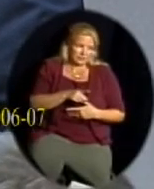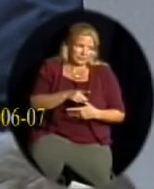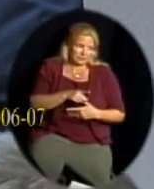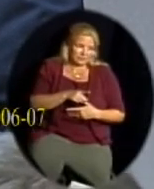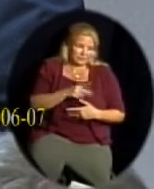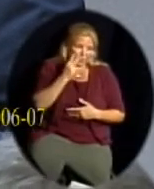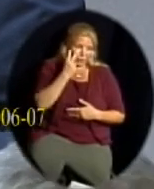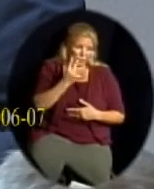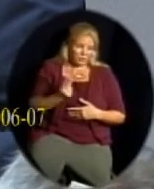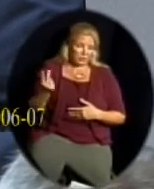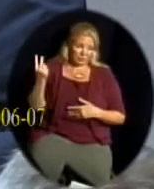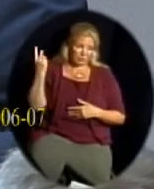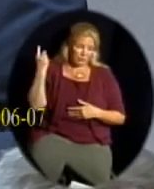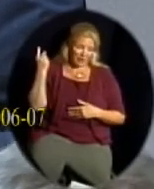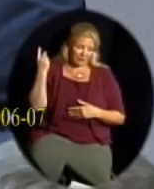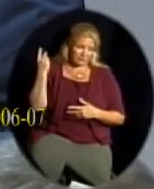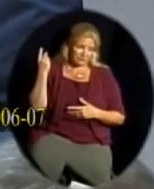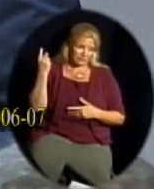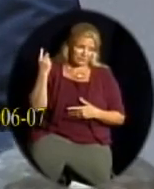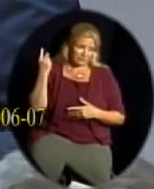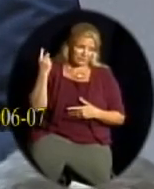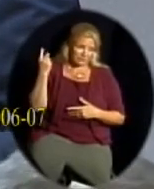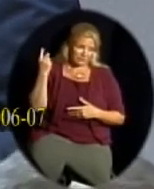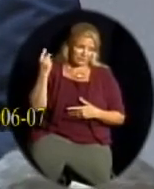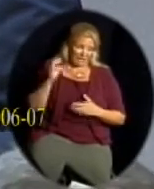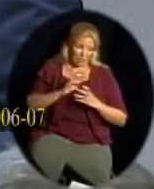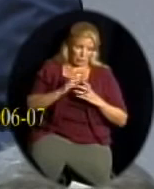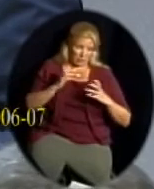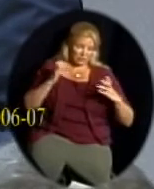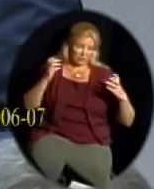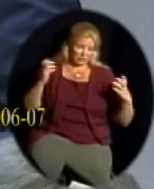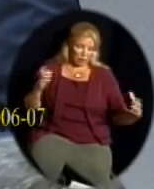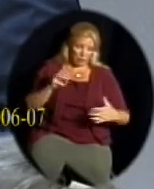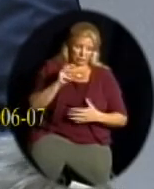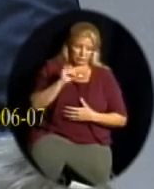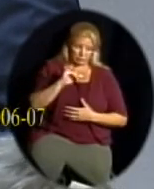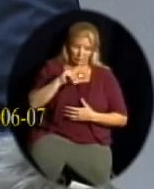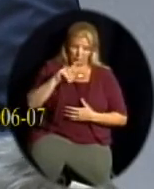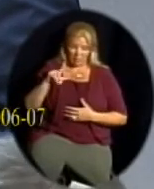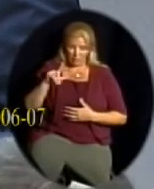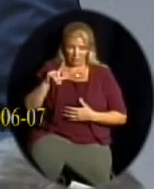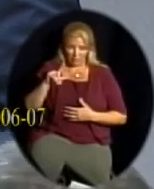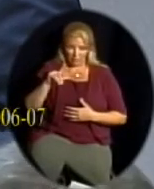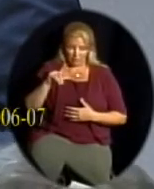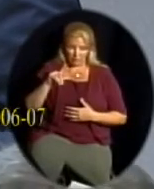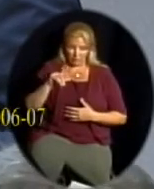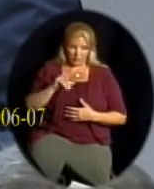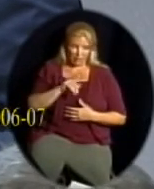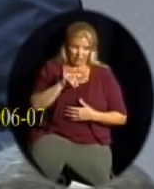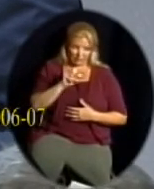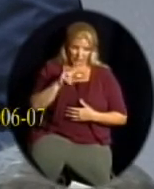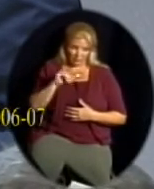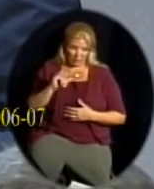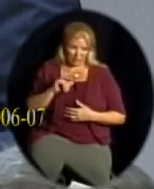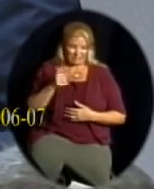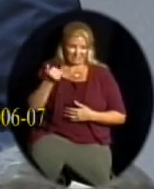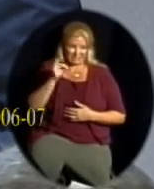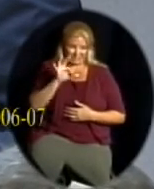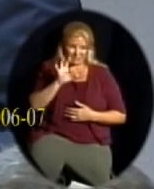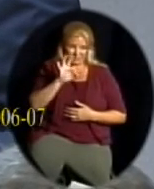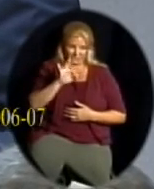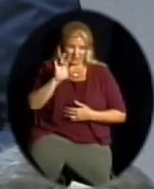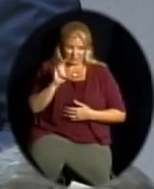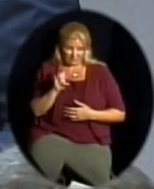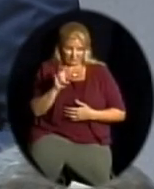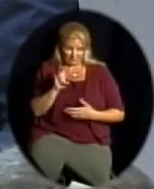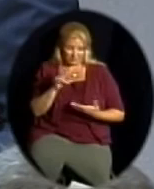past, in a relatively large mill levy, a large bond election in 1997, even with the